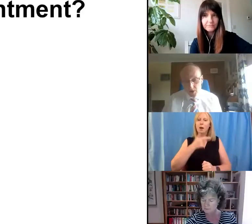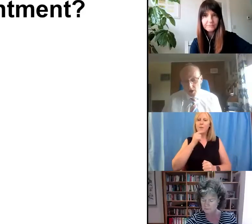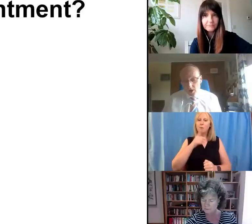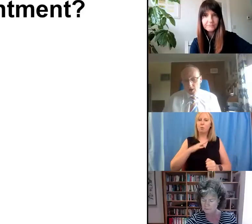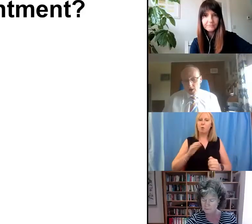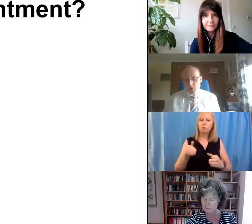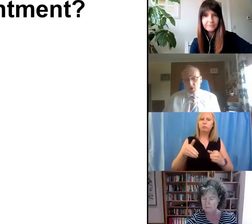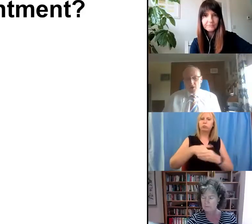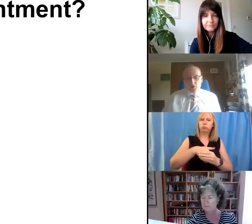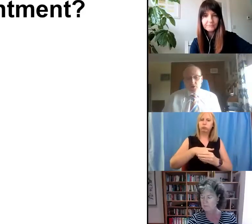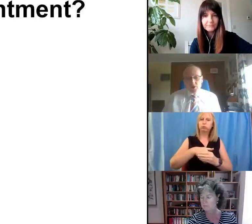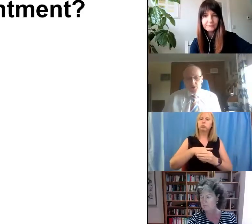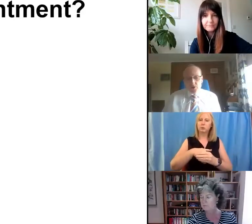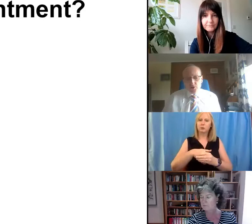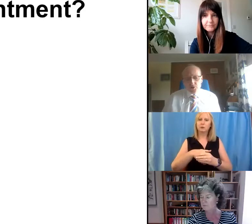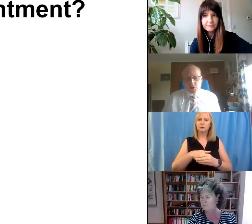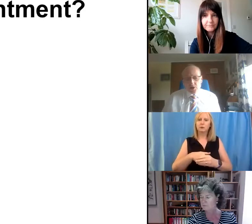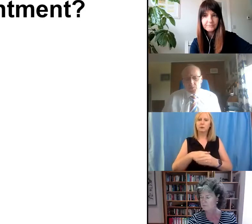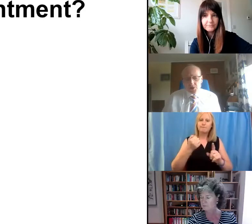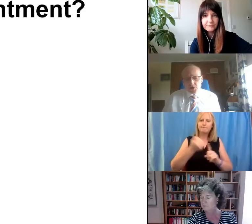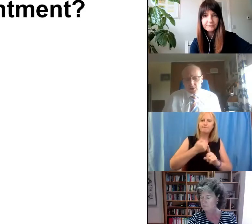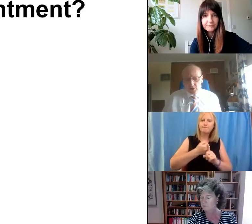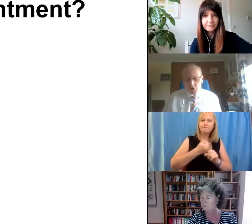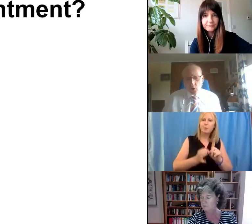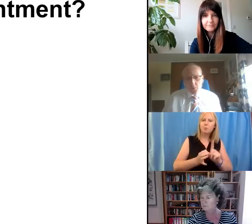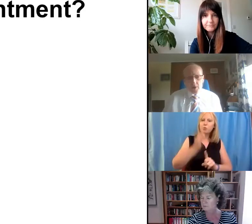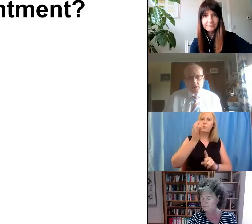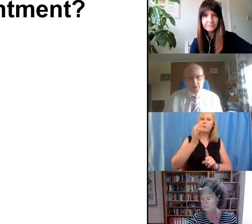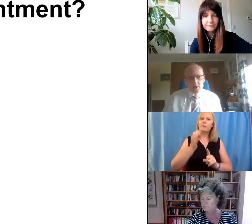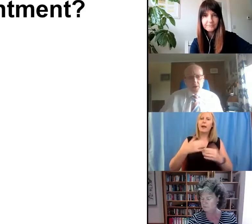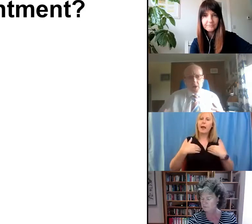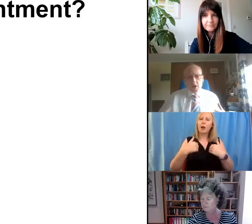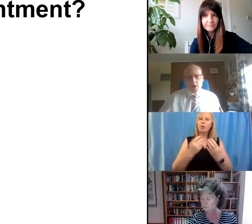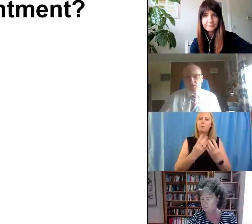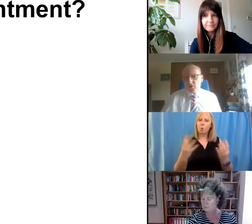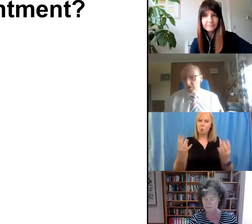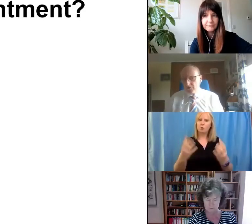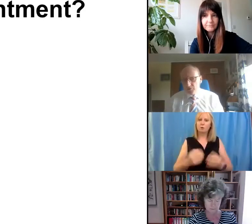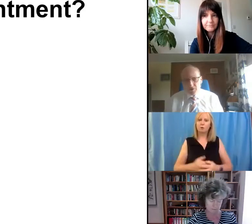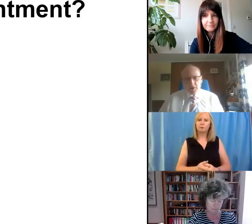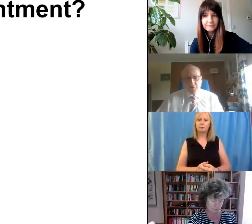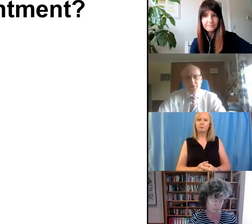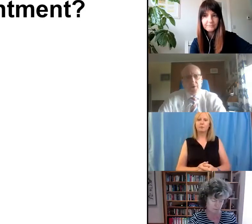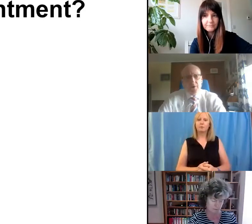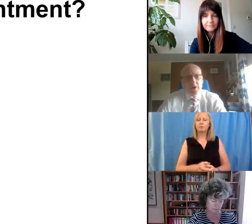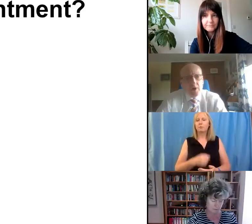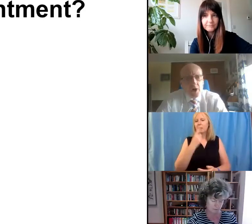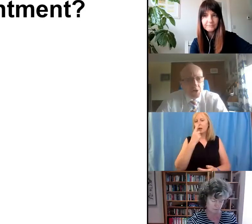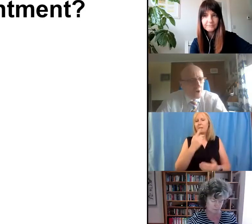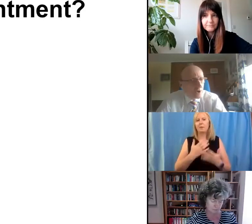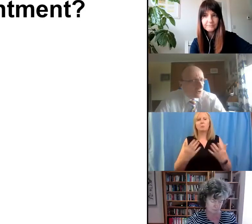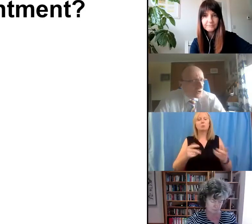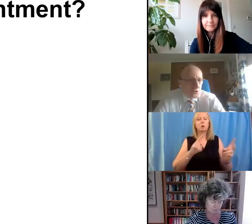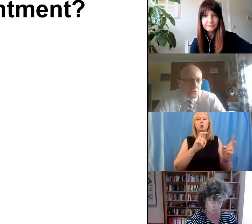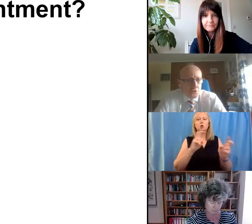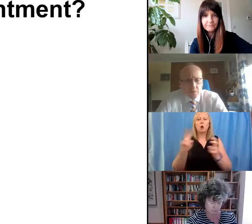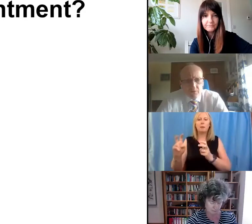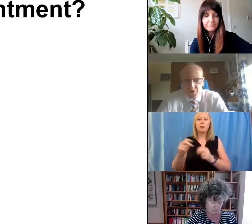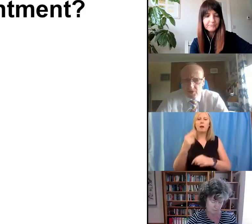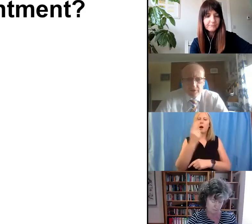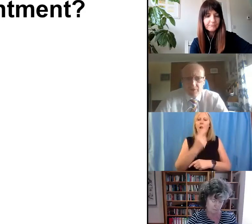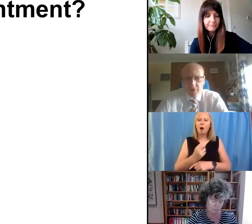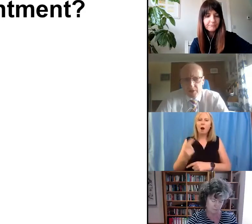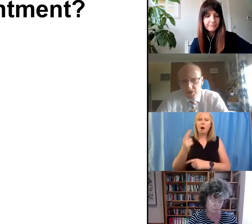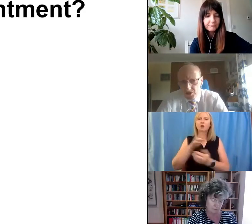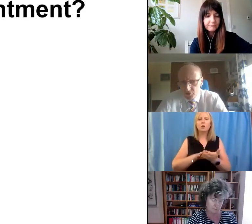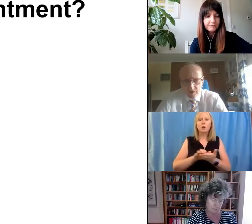systems. You're interested in a particular topic, like within the arts and culture. So